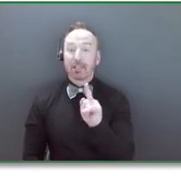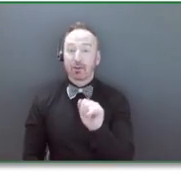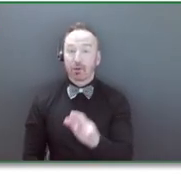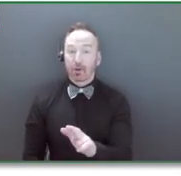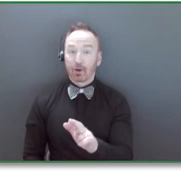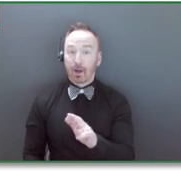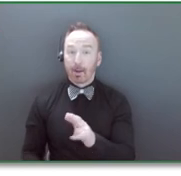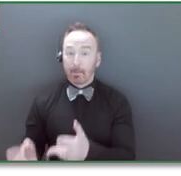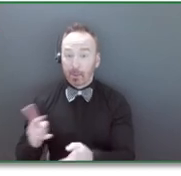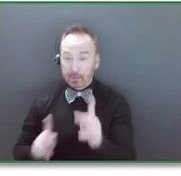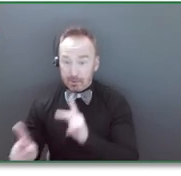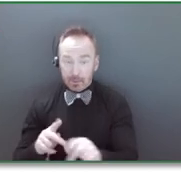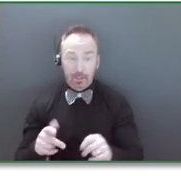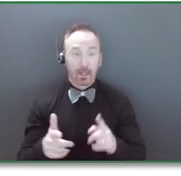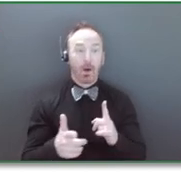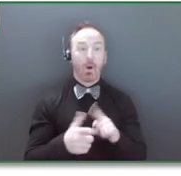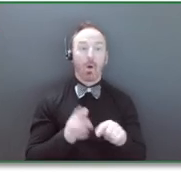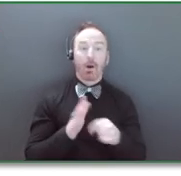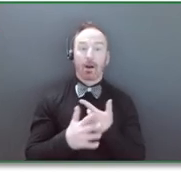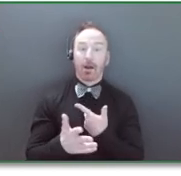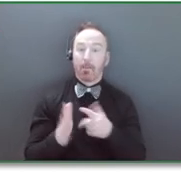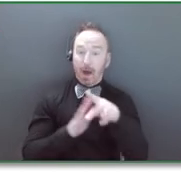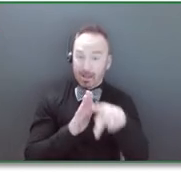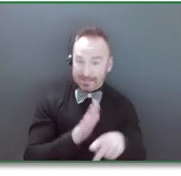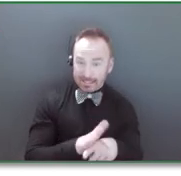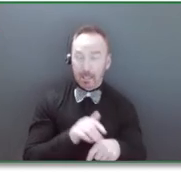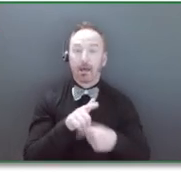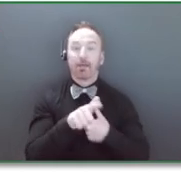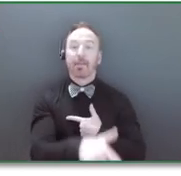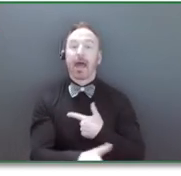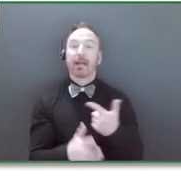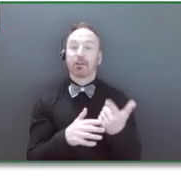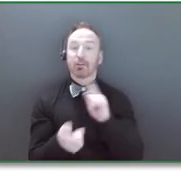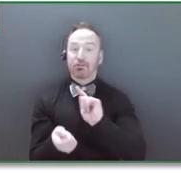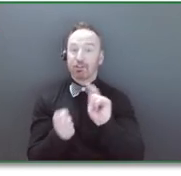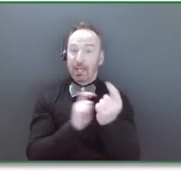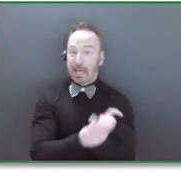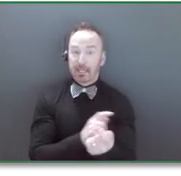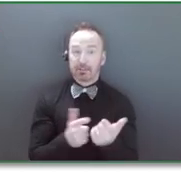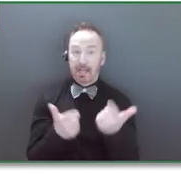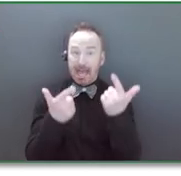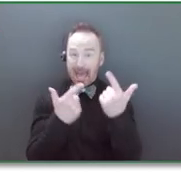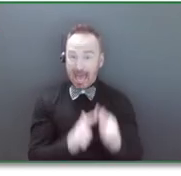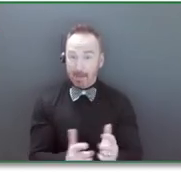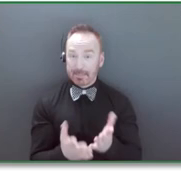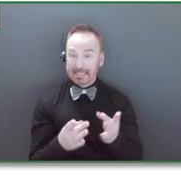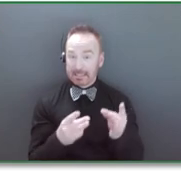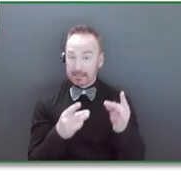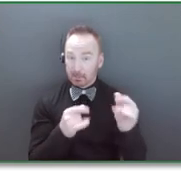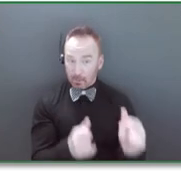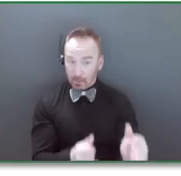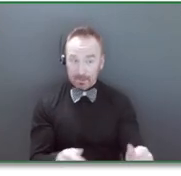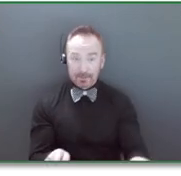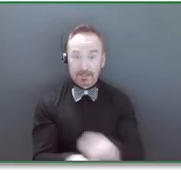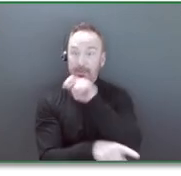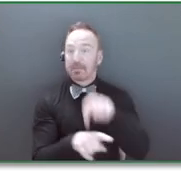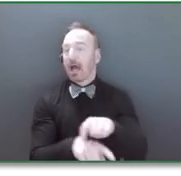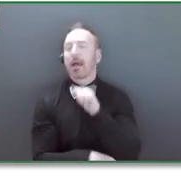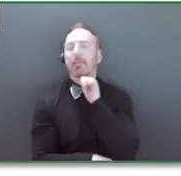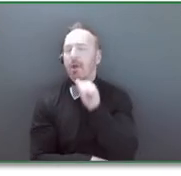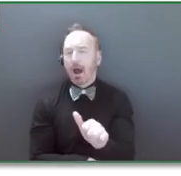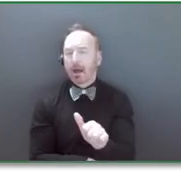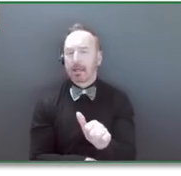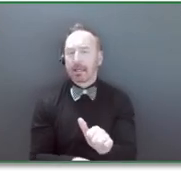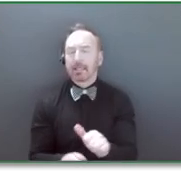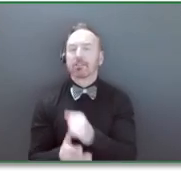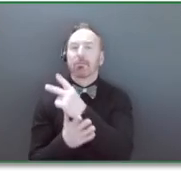policy. Effective change doesn't always happen at once. It's staggered and often messy. Next slide, please. As you will